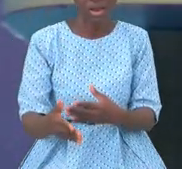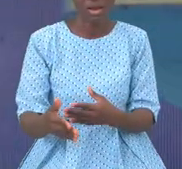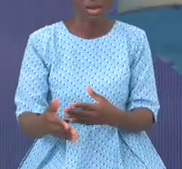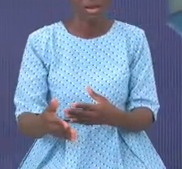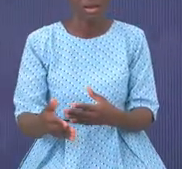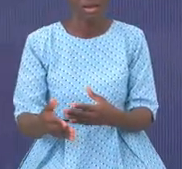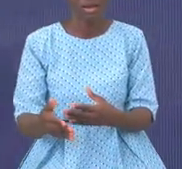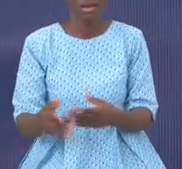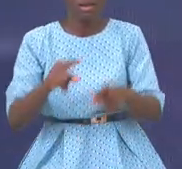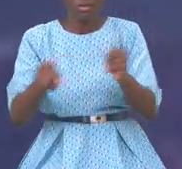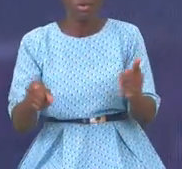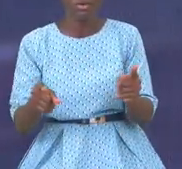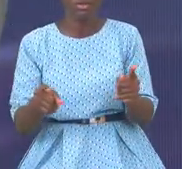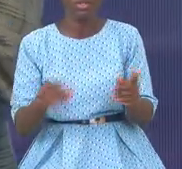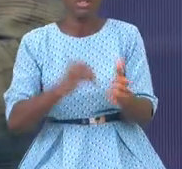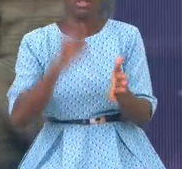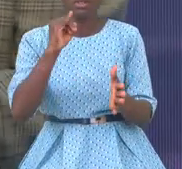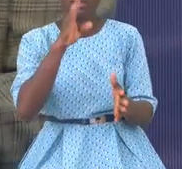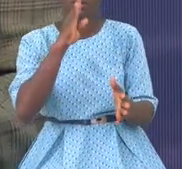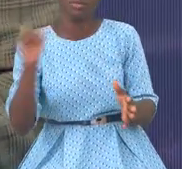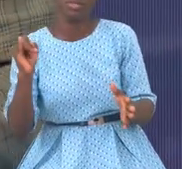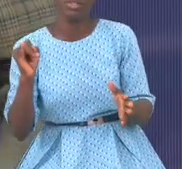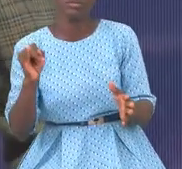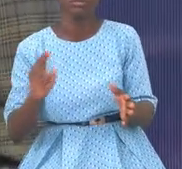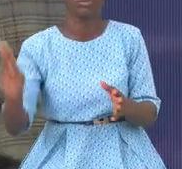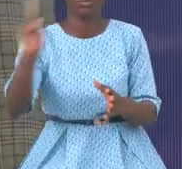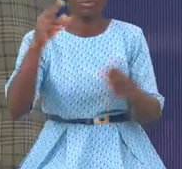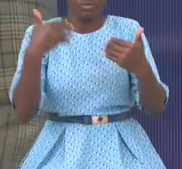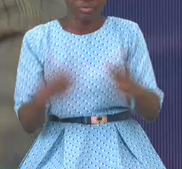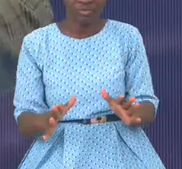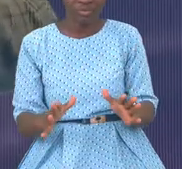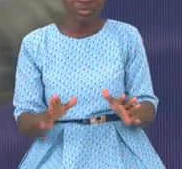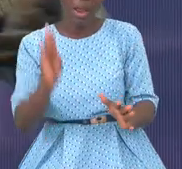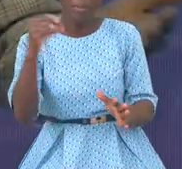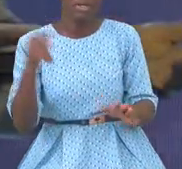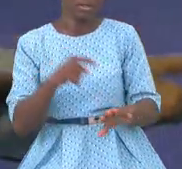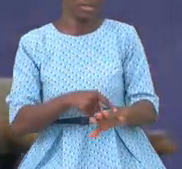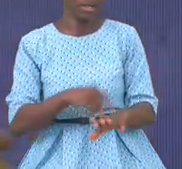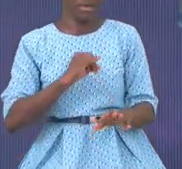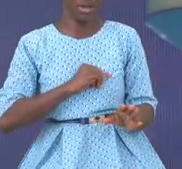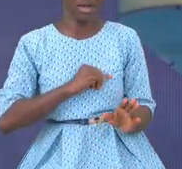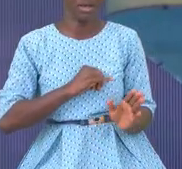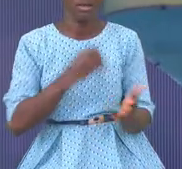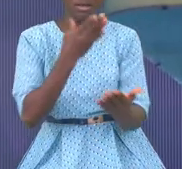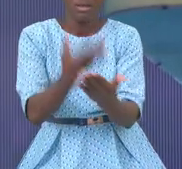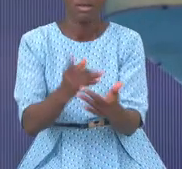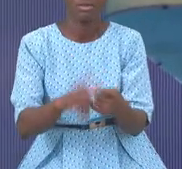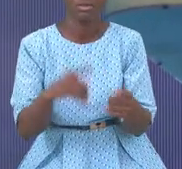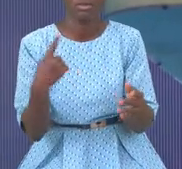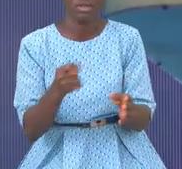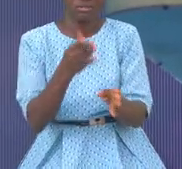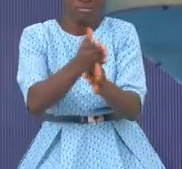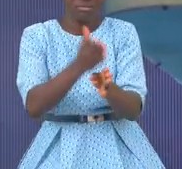the time I get to the line, they say, please go aside, because the grace is so